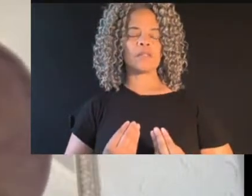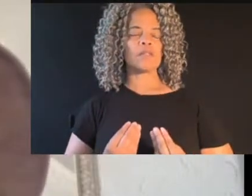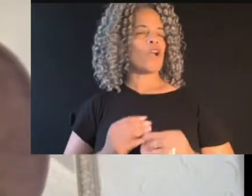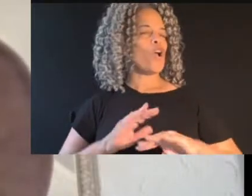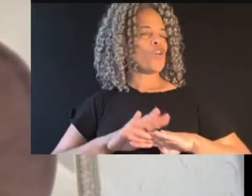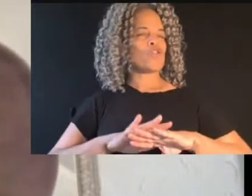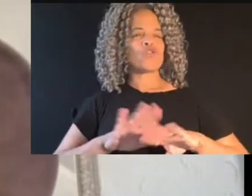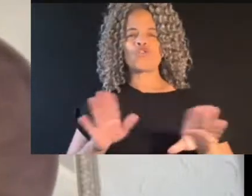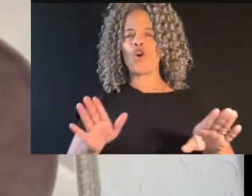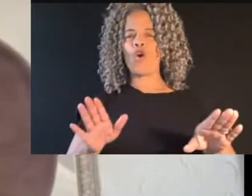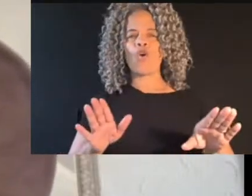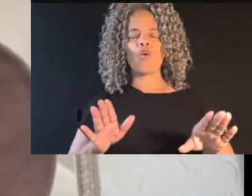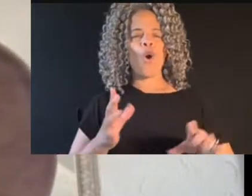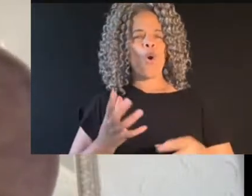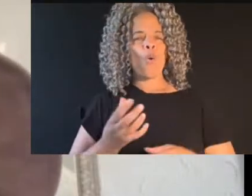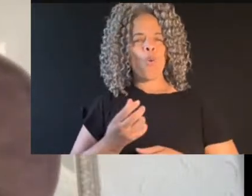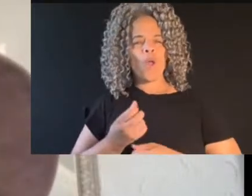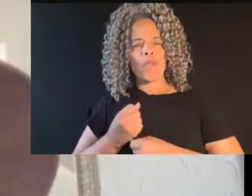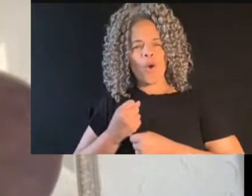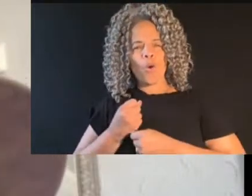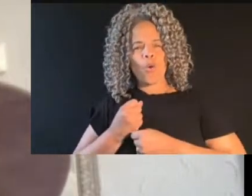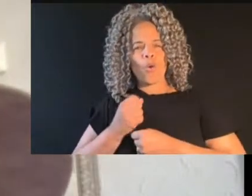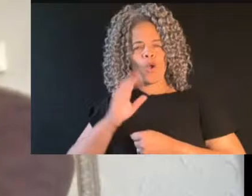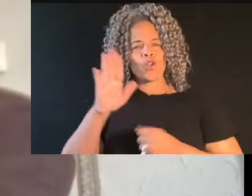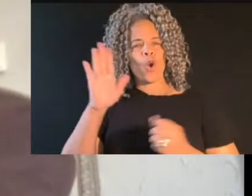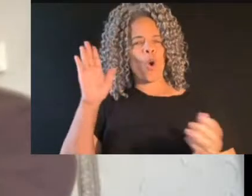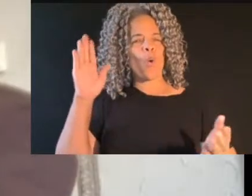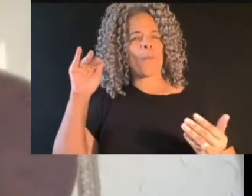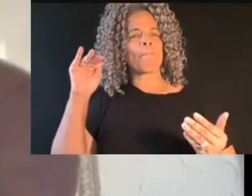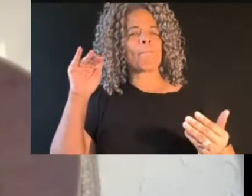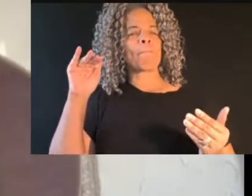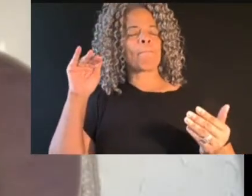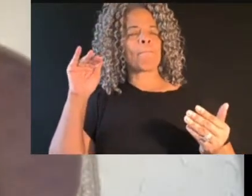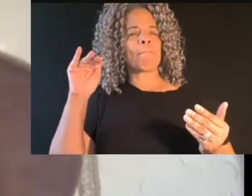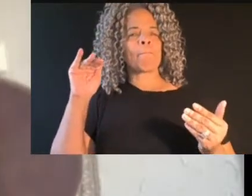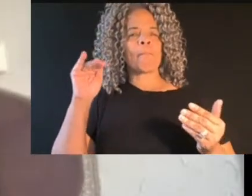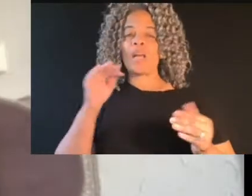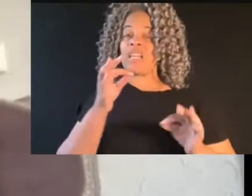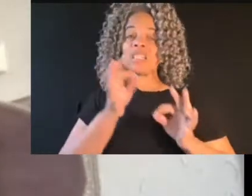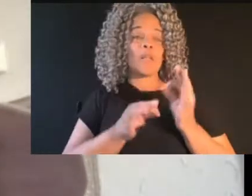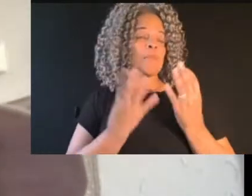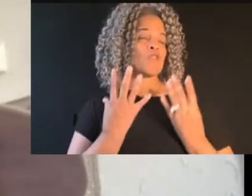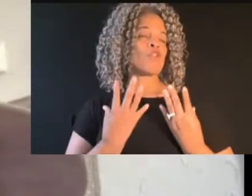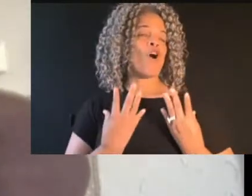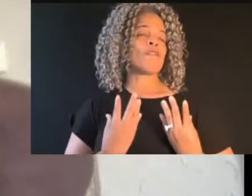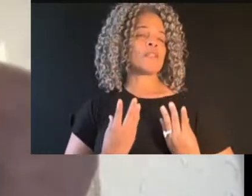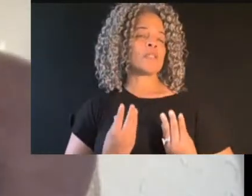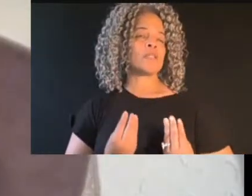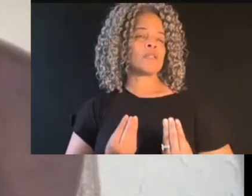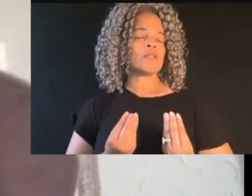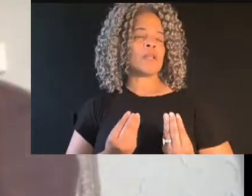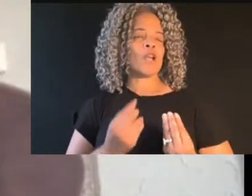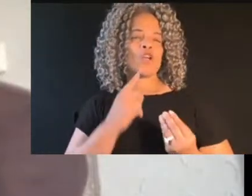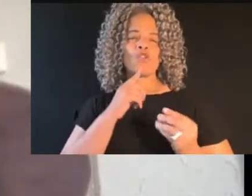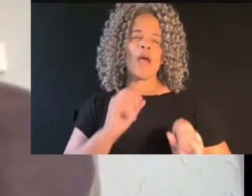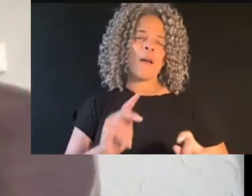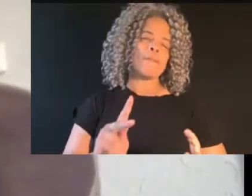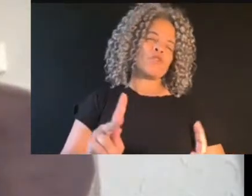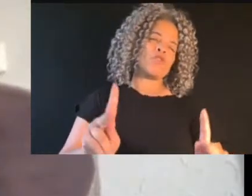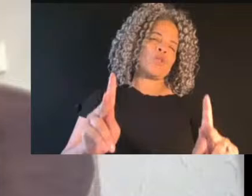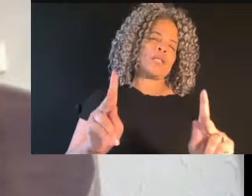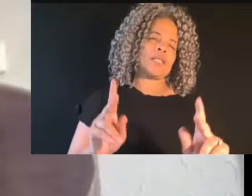Don't withhold your hope. Simply soften to the opportunity.